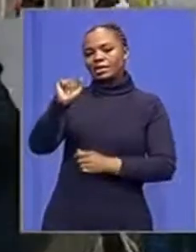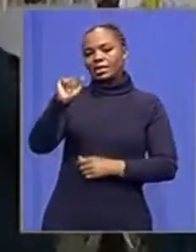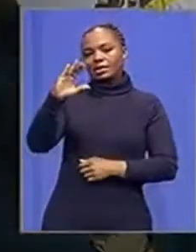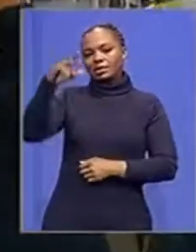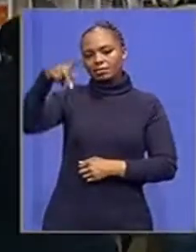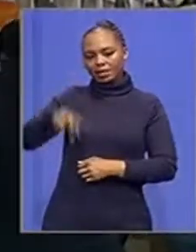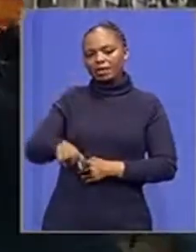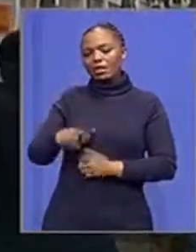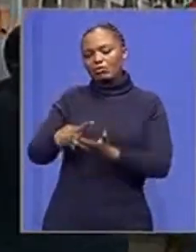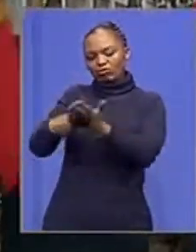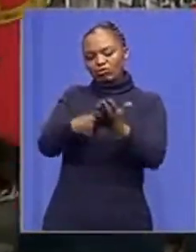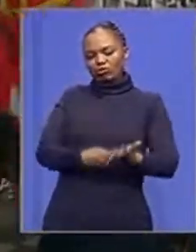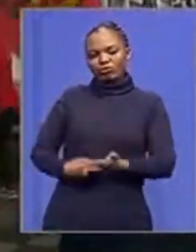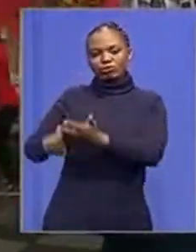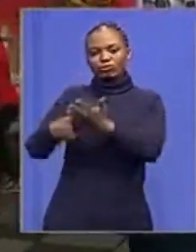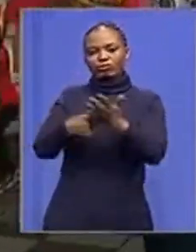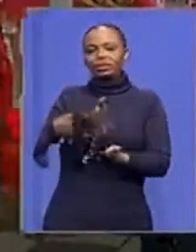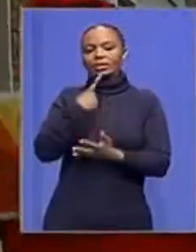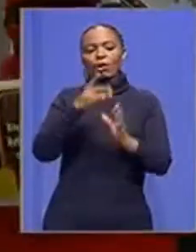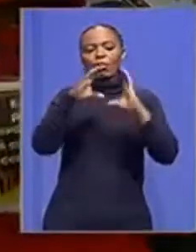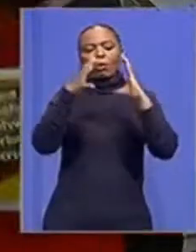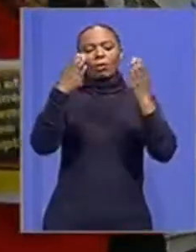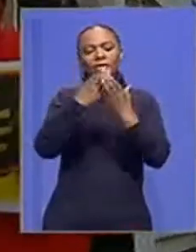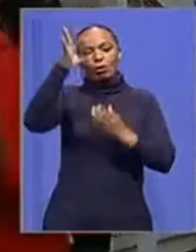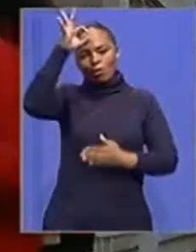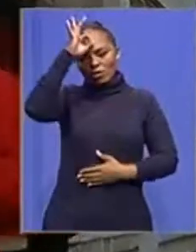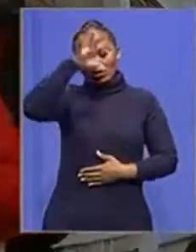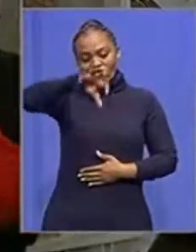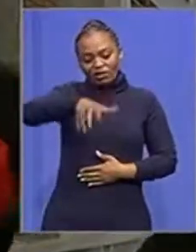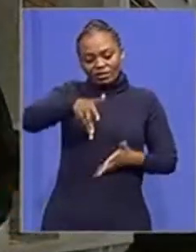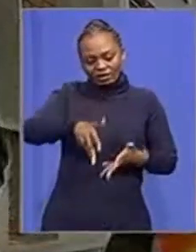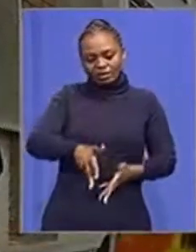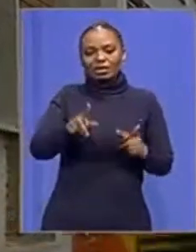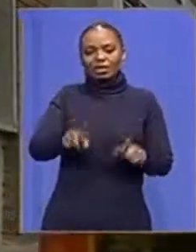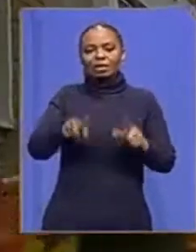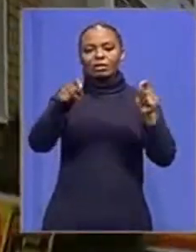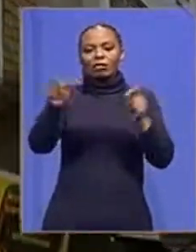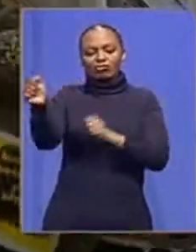lehlabula gore mokomishenare wa maphodisa ka provinceng o swanelwa ke go thwalwa ka lebelo.